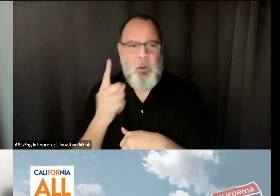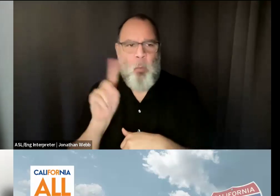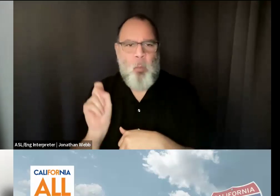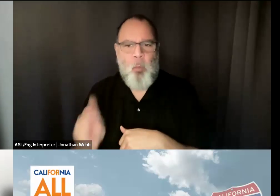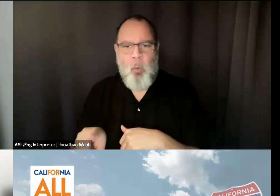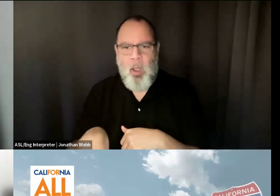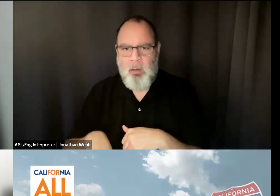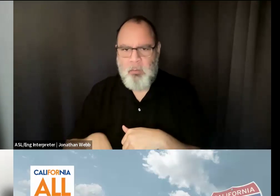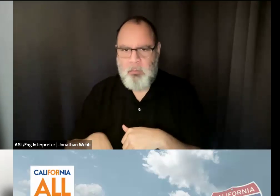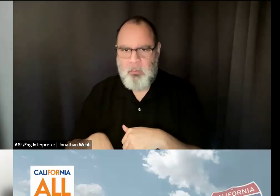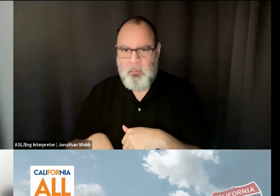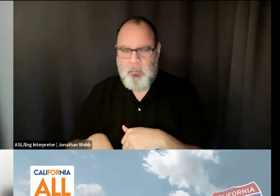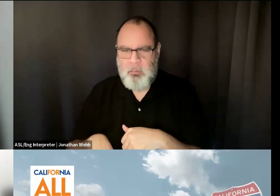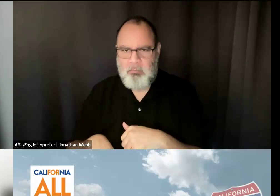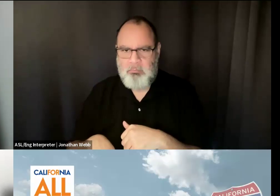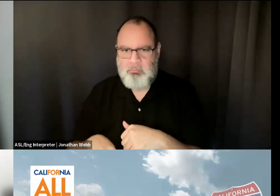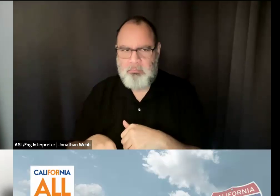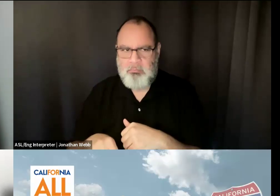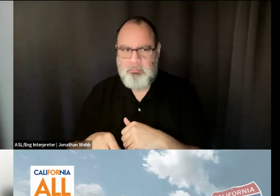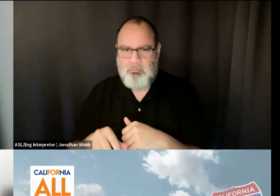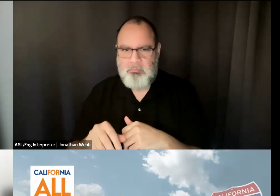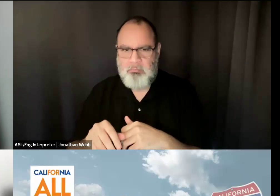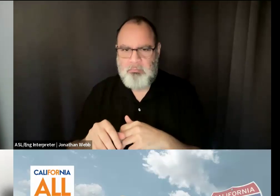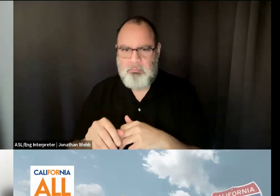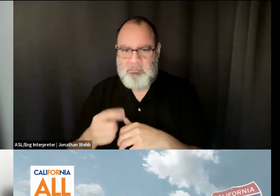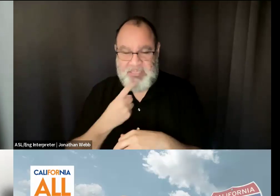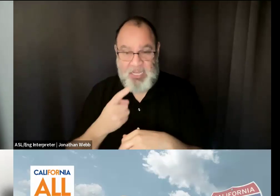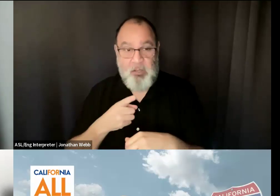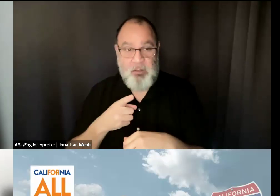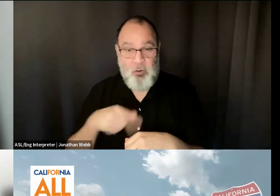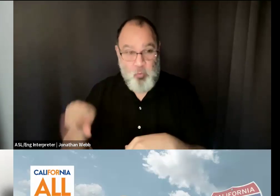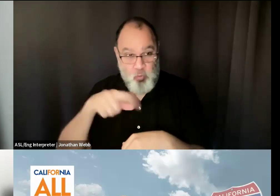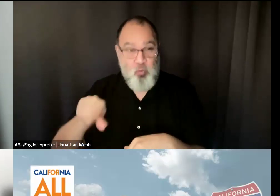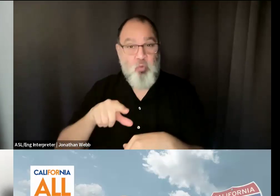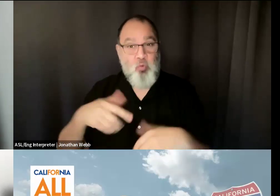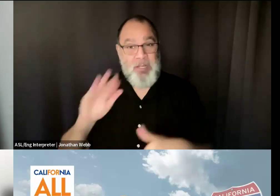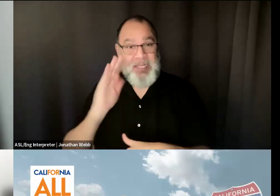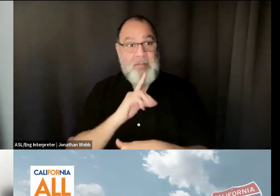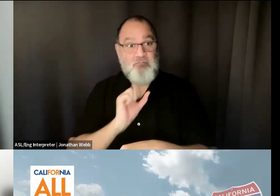know you guys are really busy. Do you guys have capacity to do